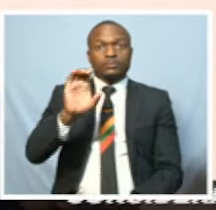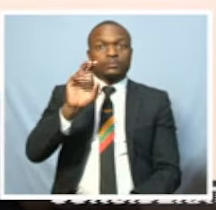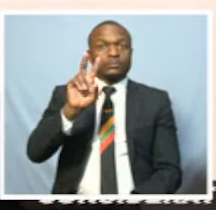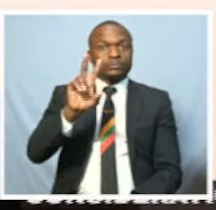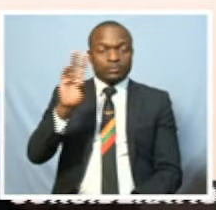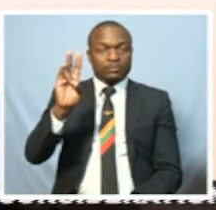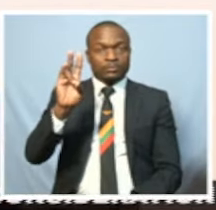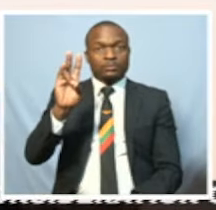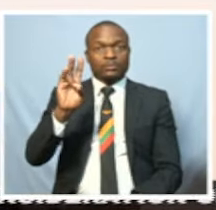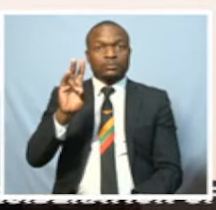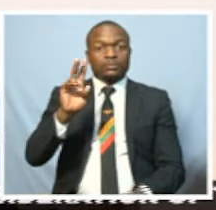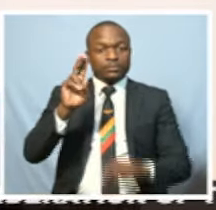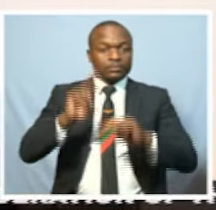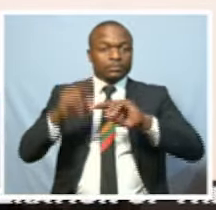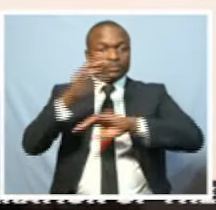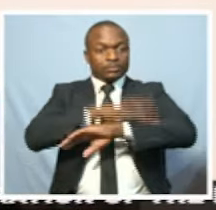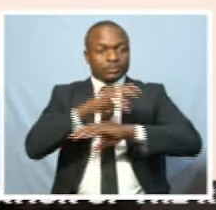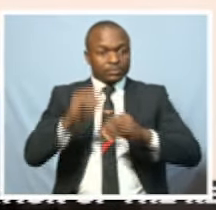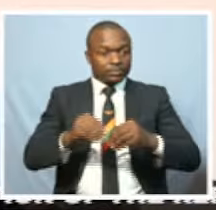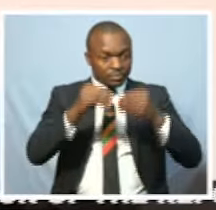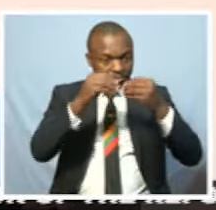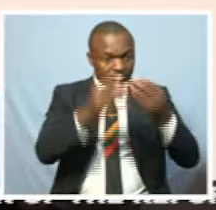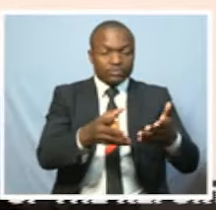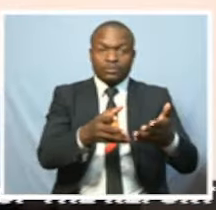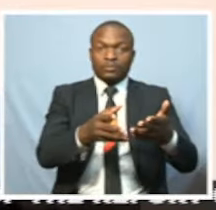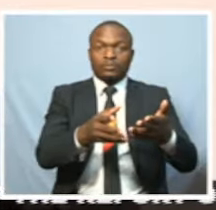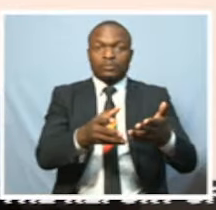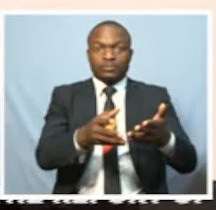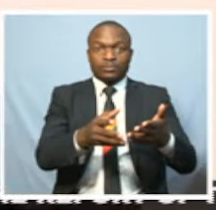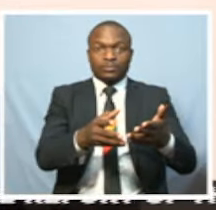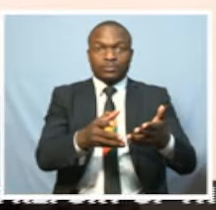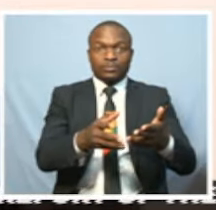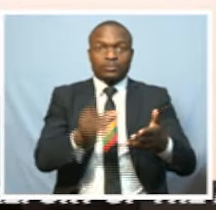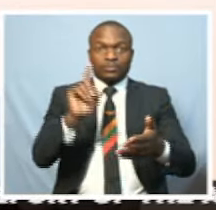1,527 desks were delivered, with 5 undelivered desks worth